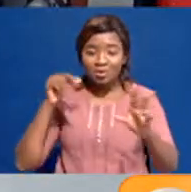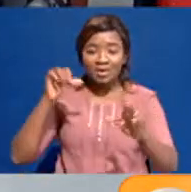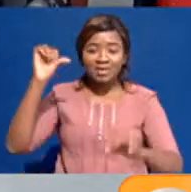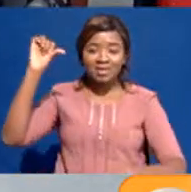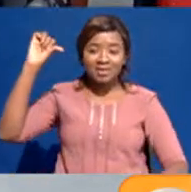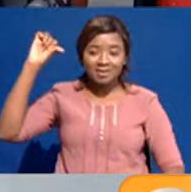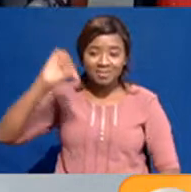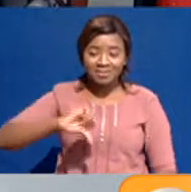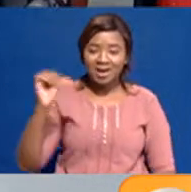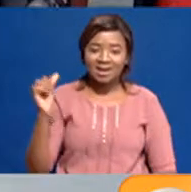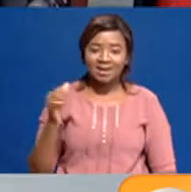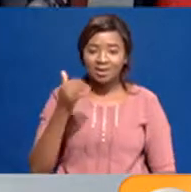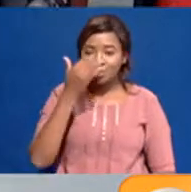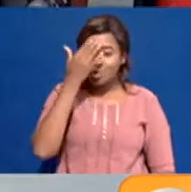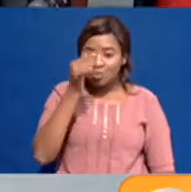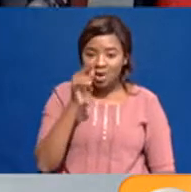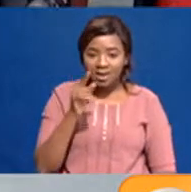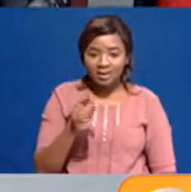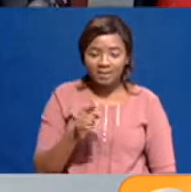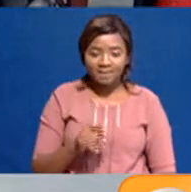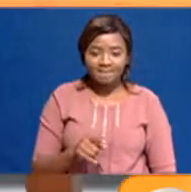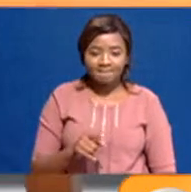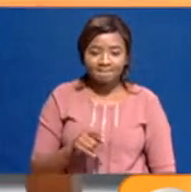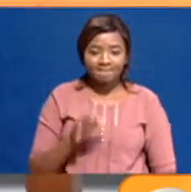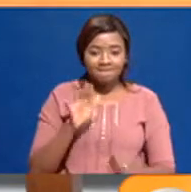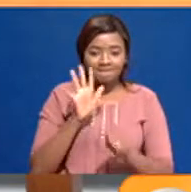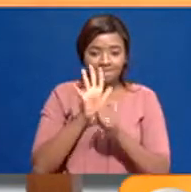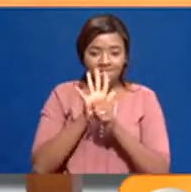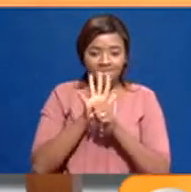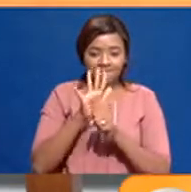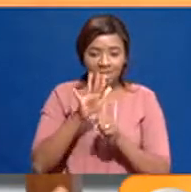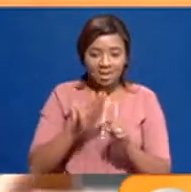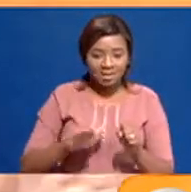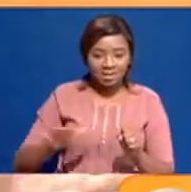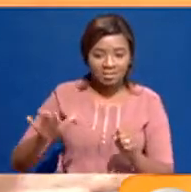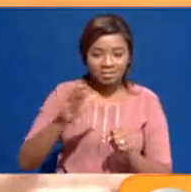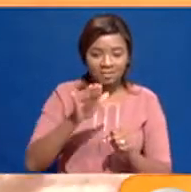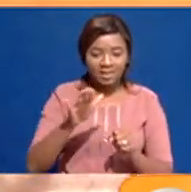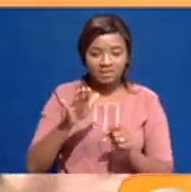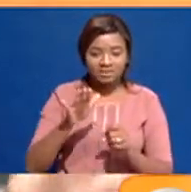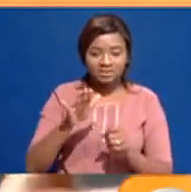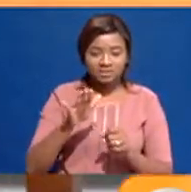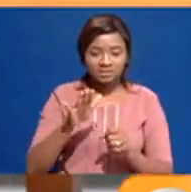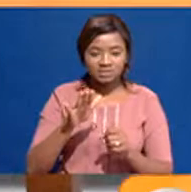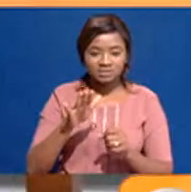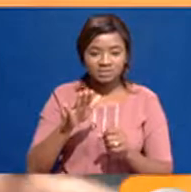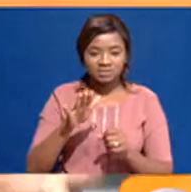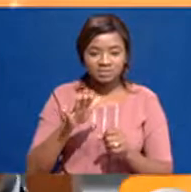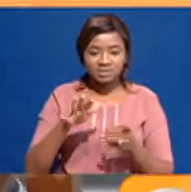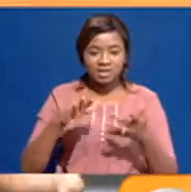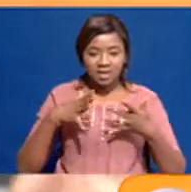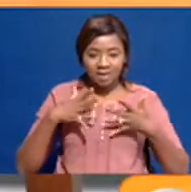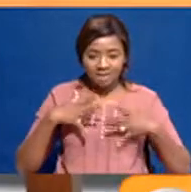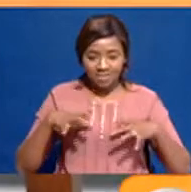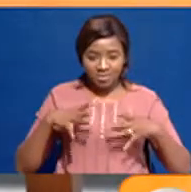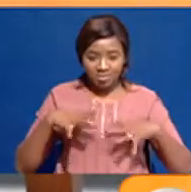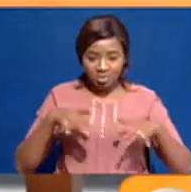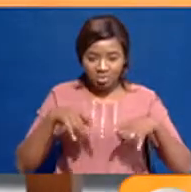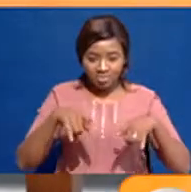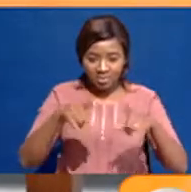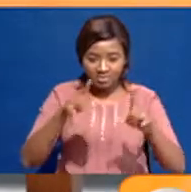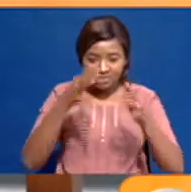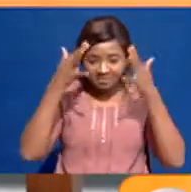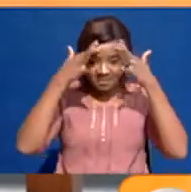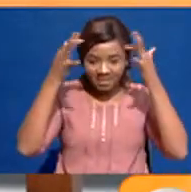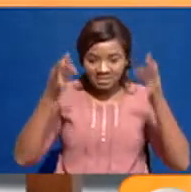The proposal came out of the fact that in most places, the people would decide who is the best leader. They didn't